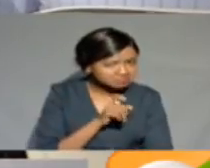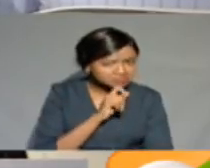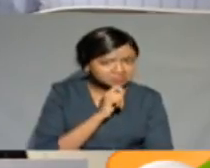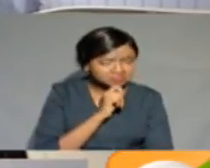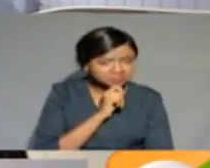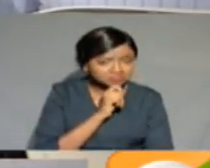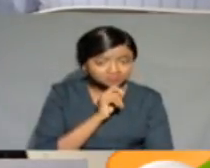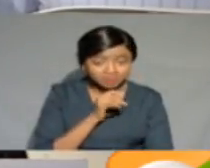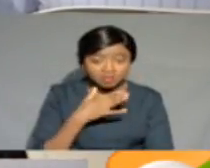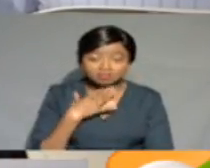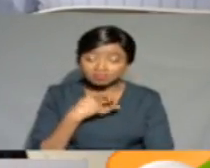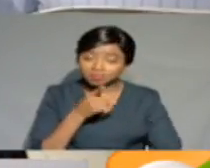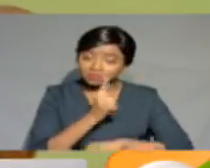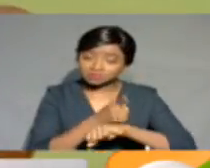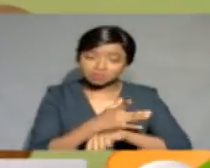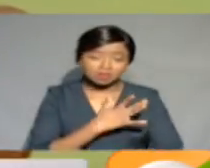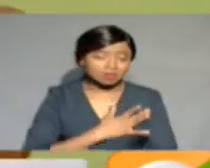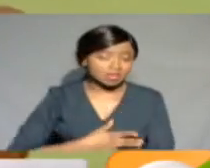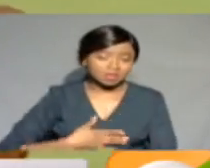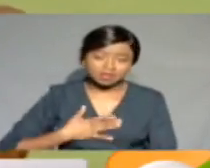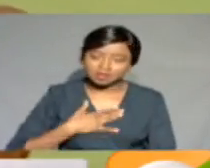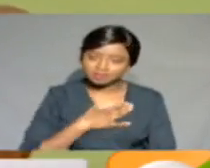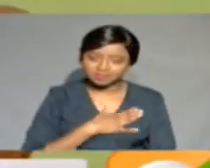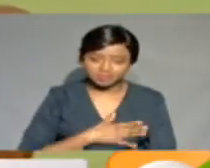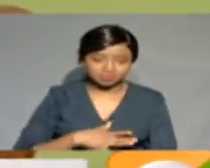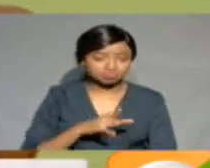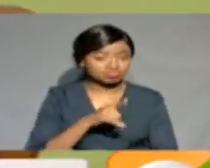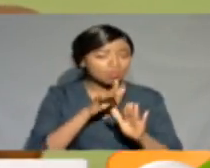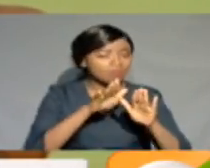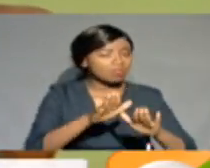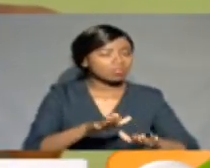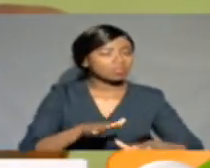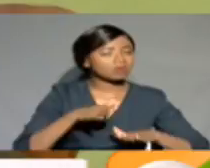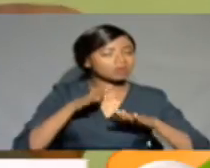Just a word of caution. I think we must be extremely careful